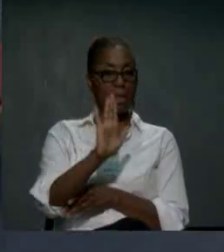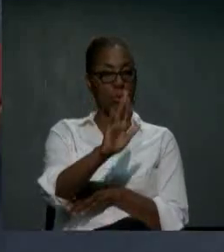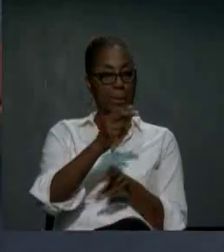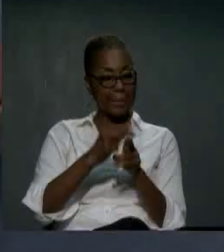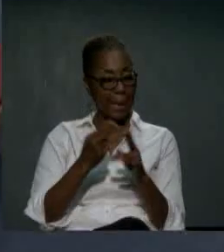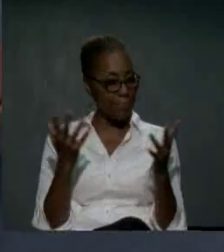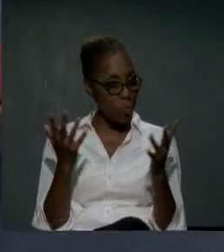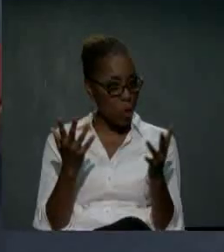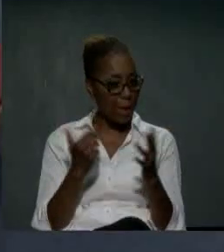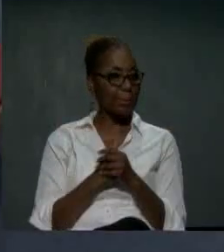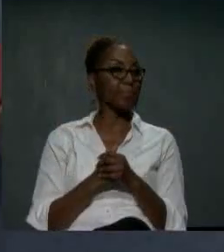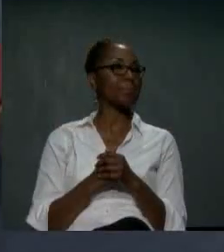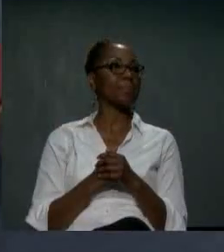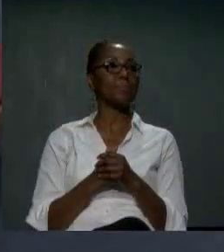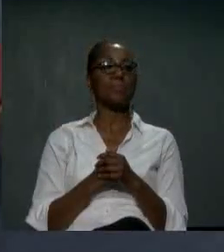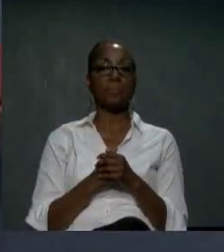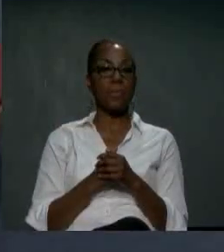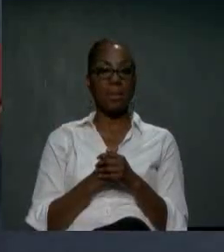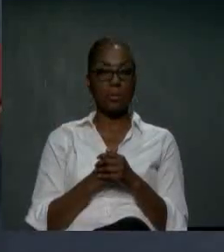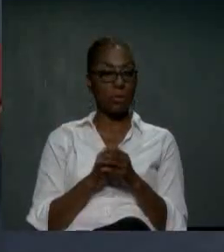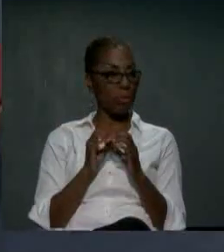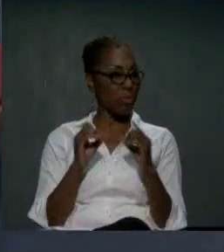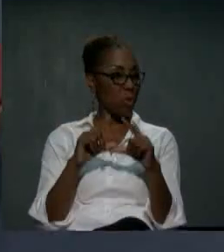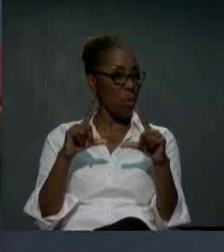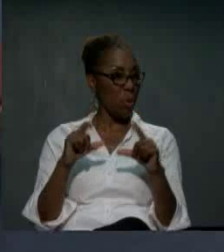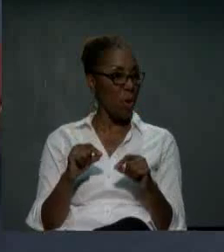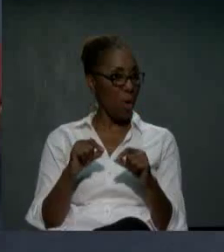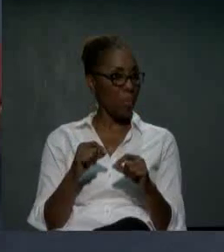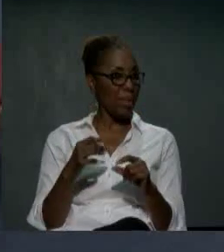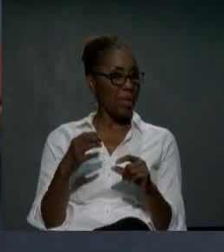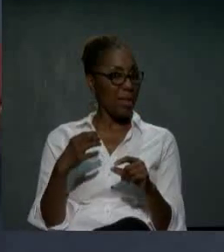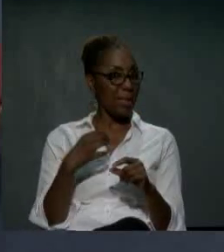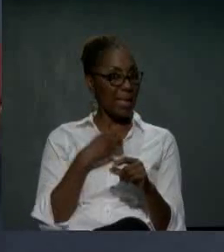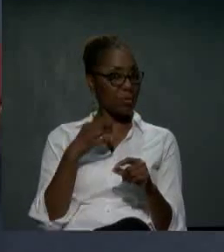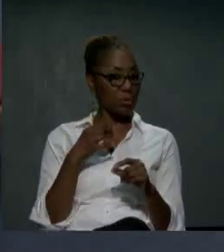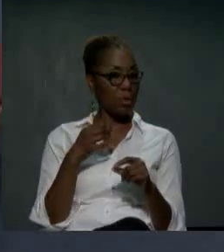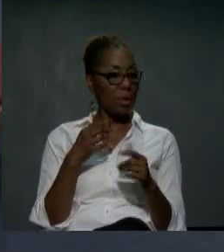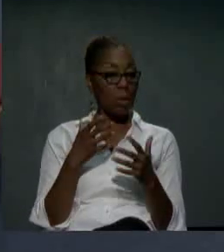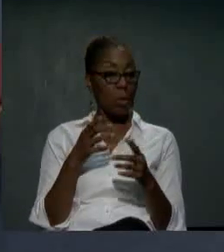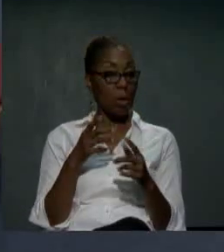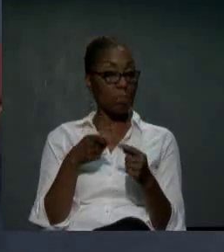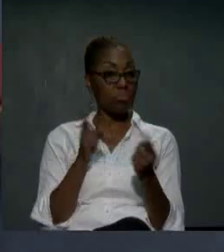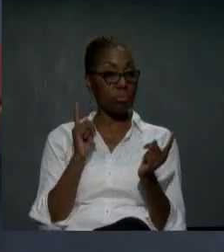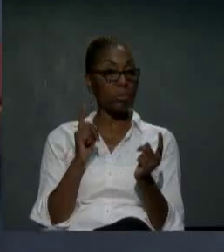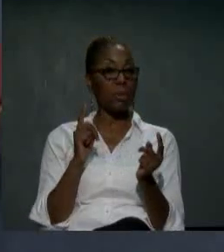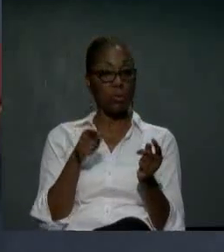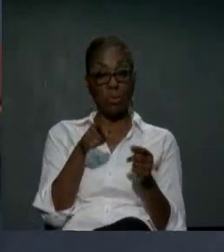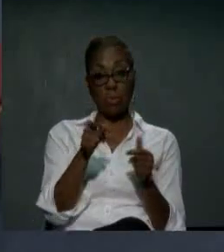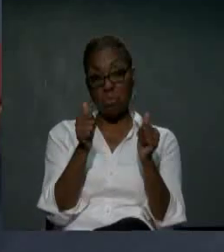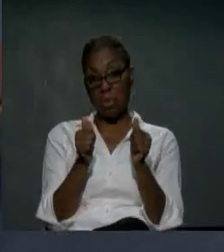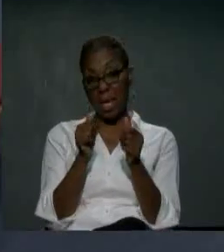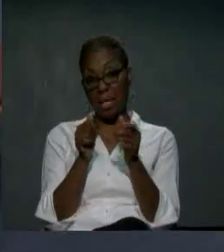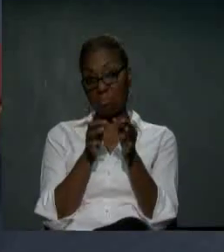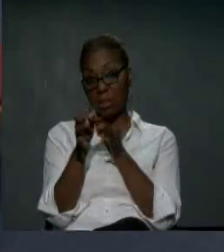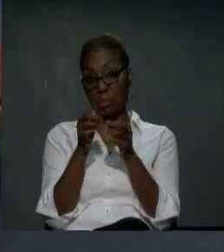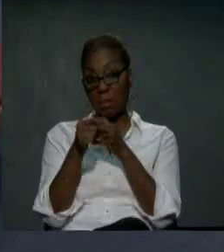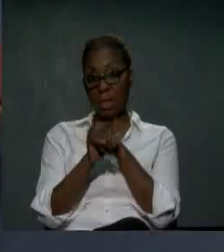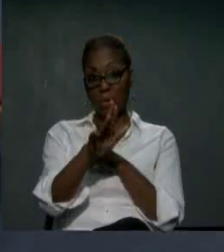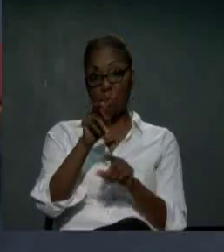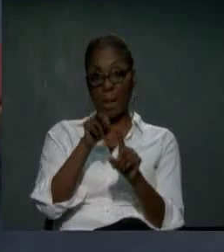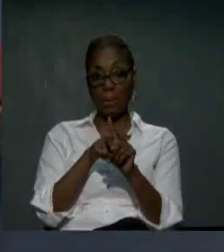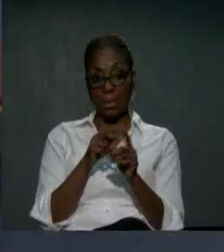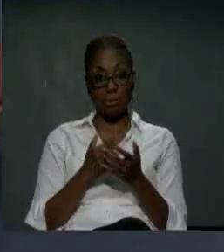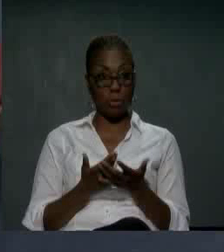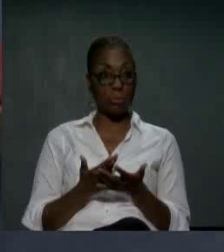name? There's no cards speaking against this, so you're welcome just to say a few words about your